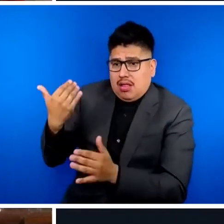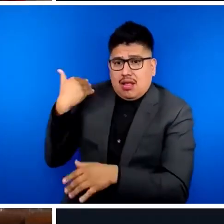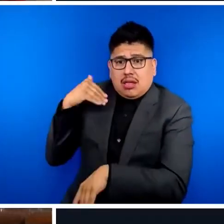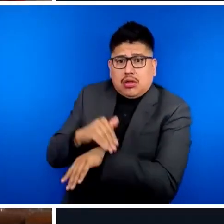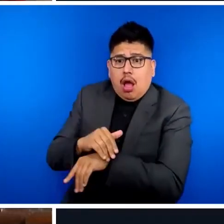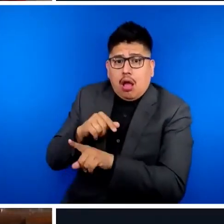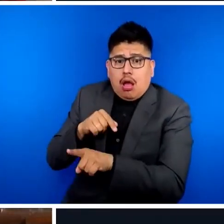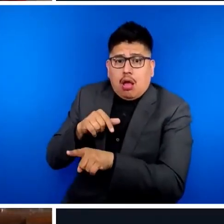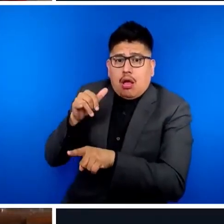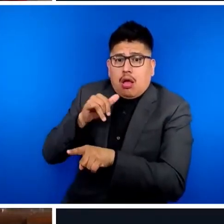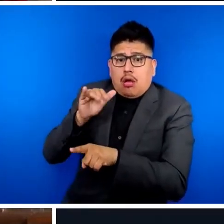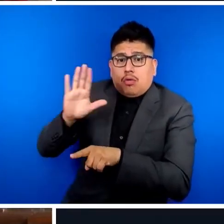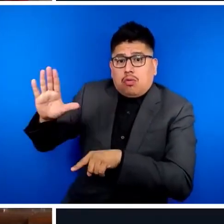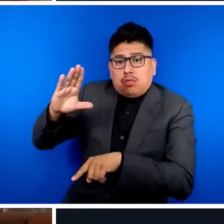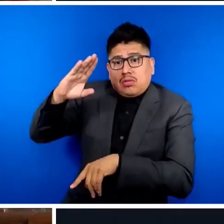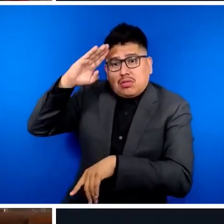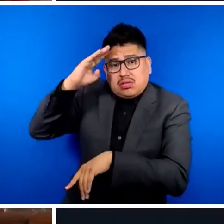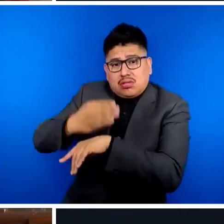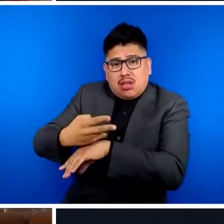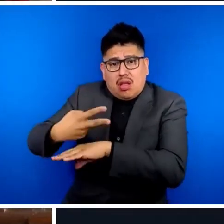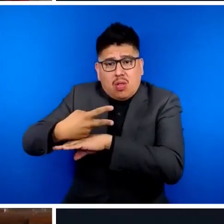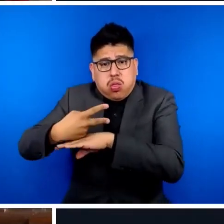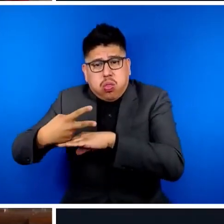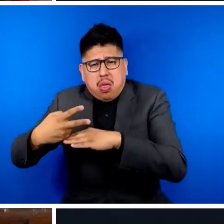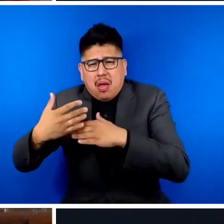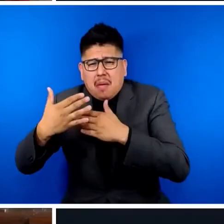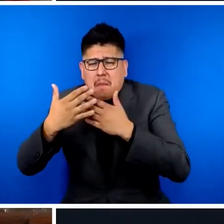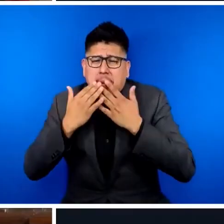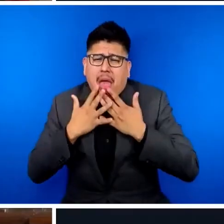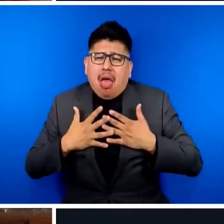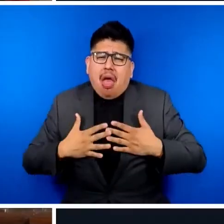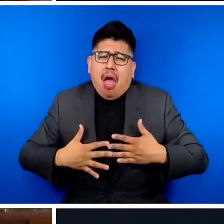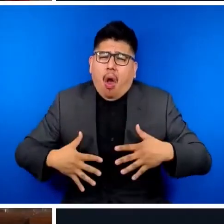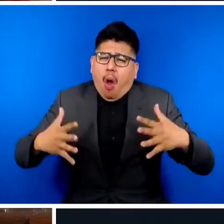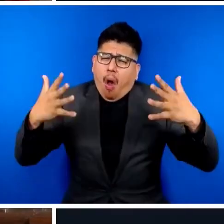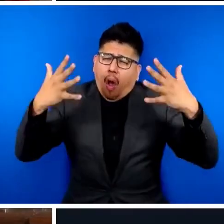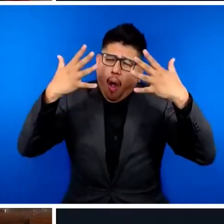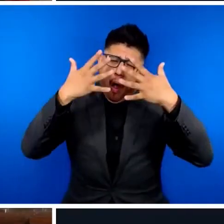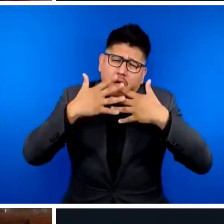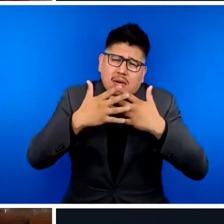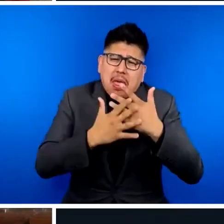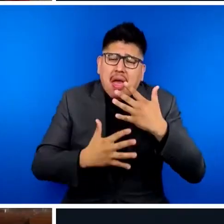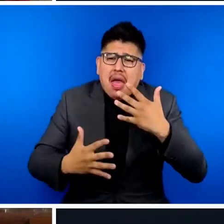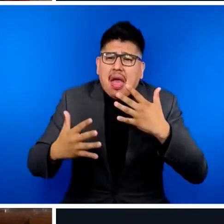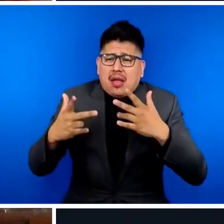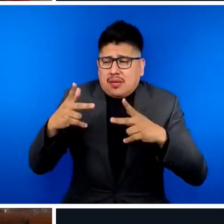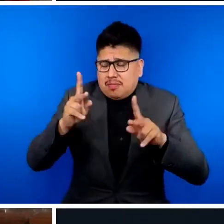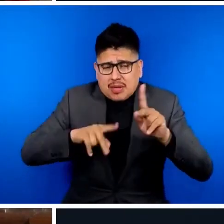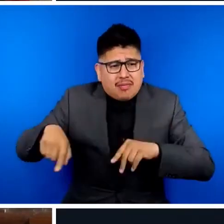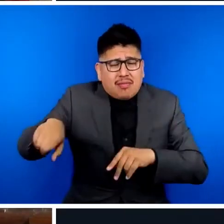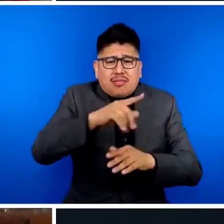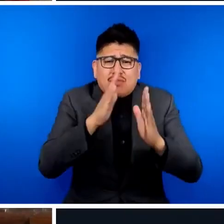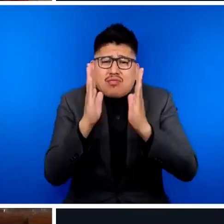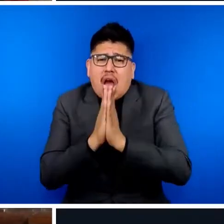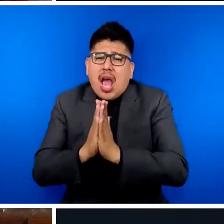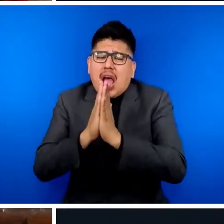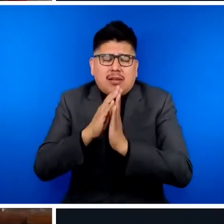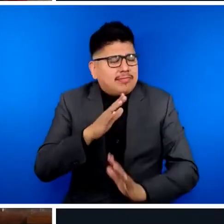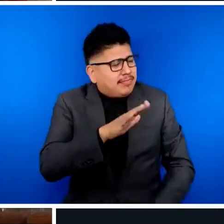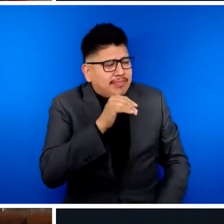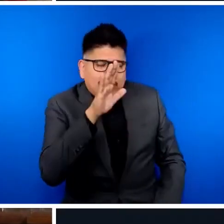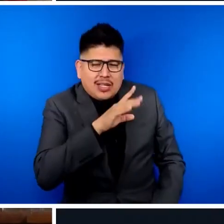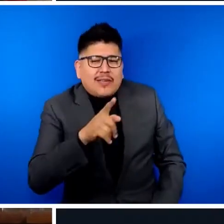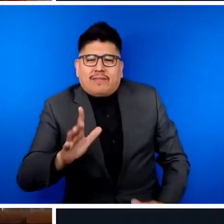in bed, blood all over. Everybody is praying, she said, sir, he will be okay. The